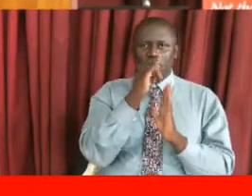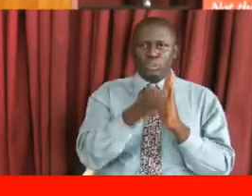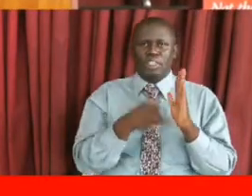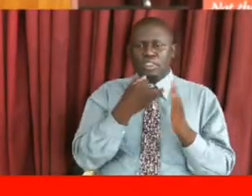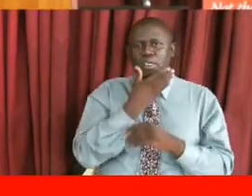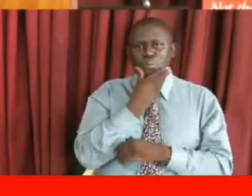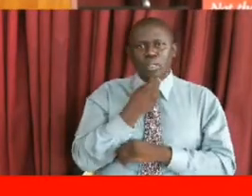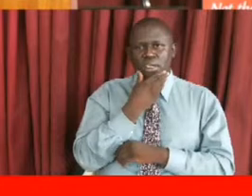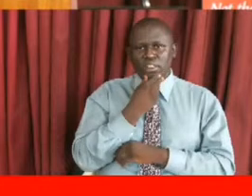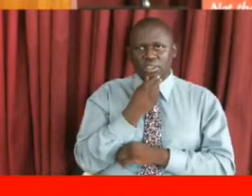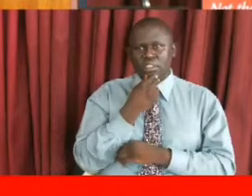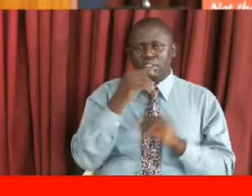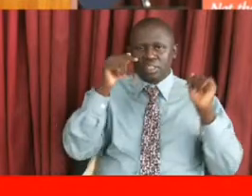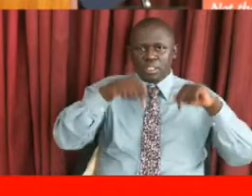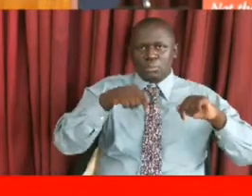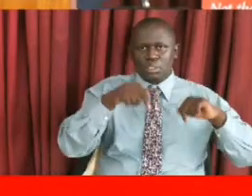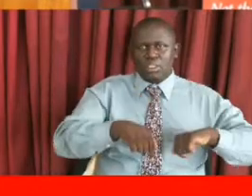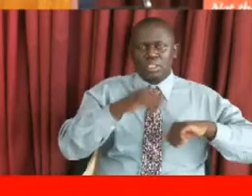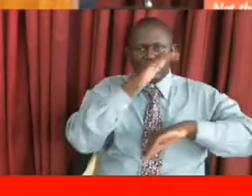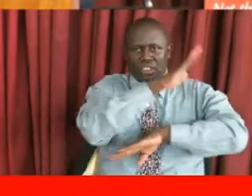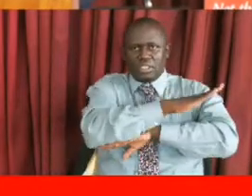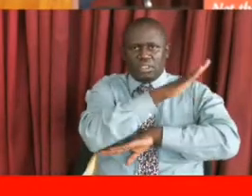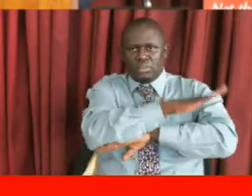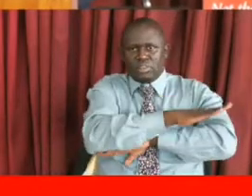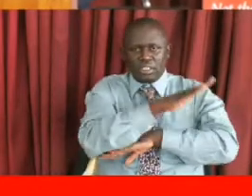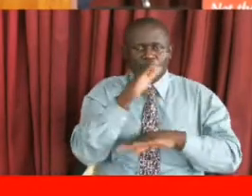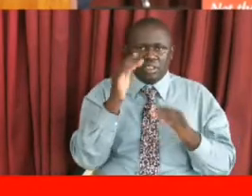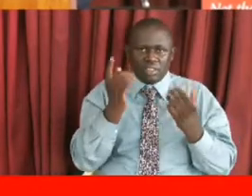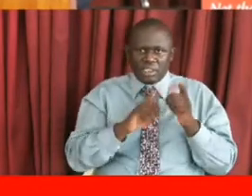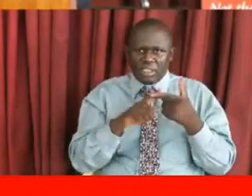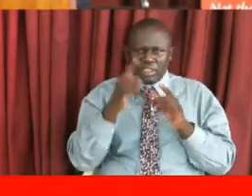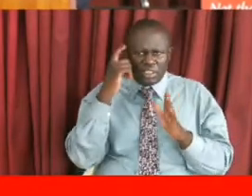man immediately in the evening they recognized